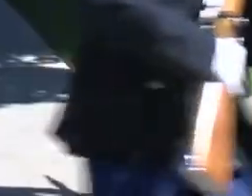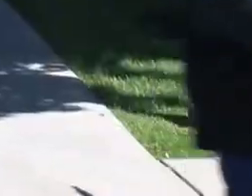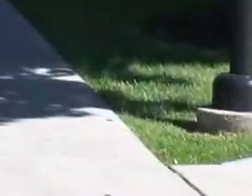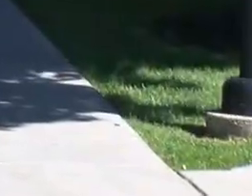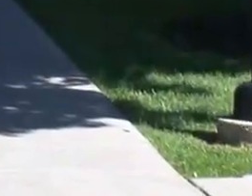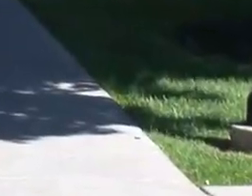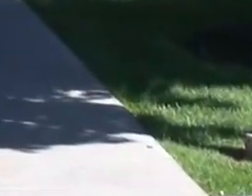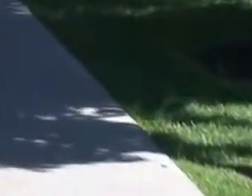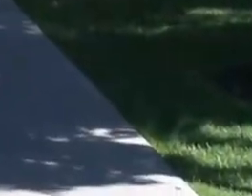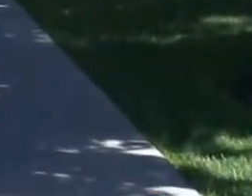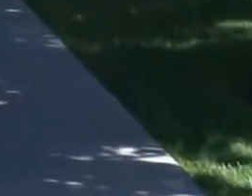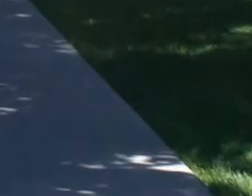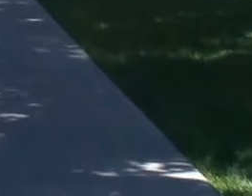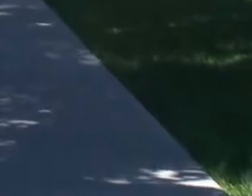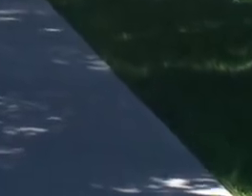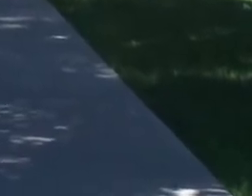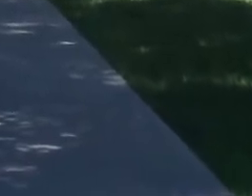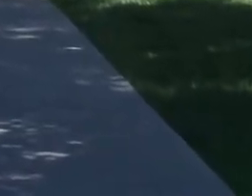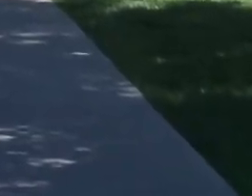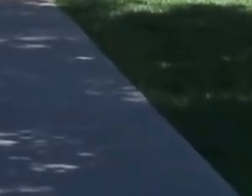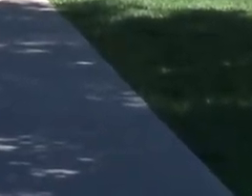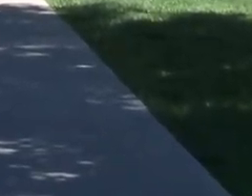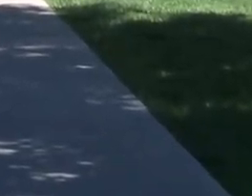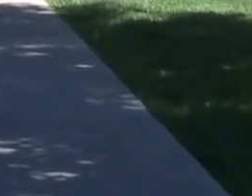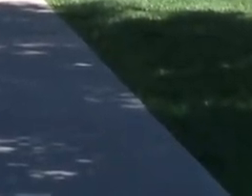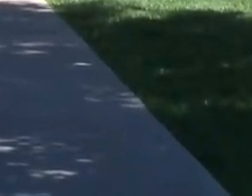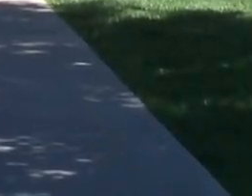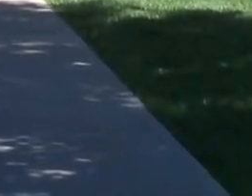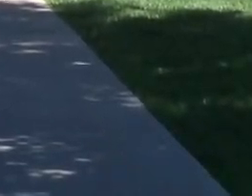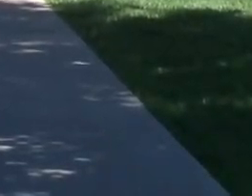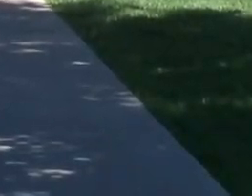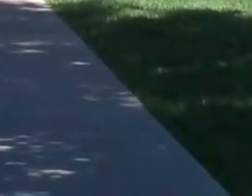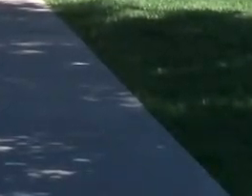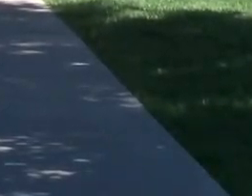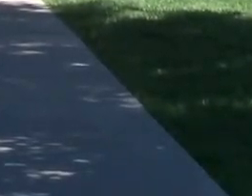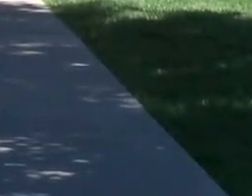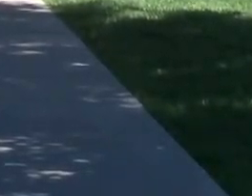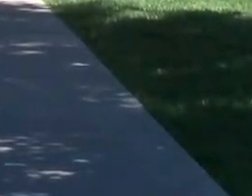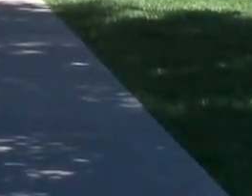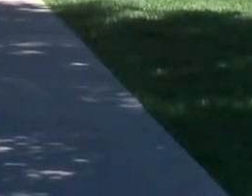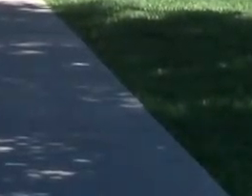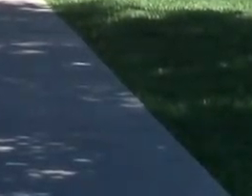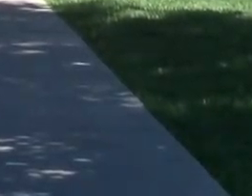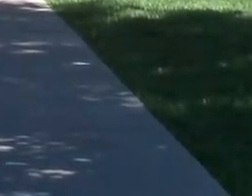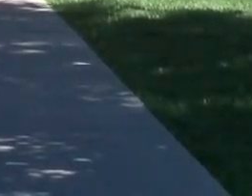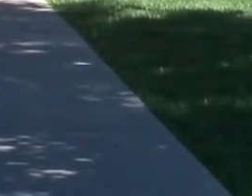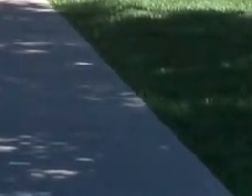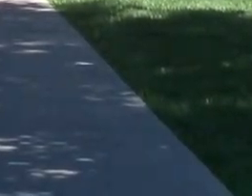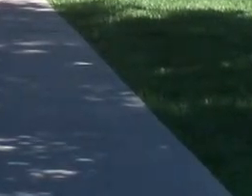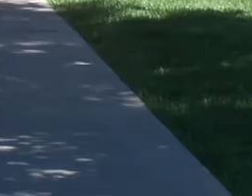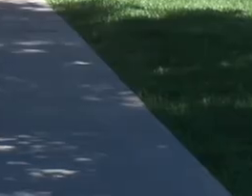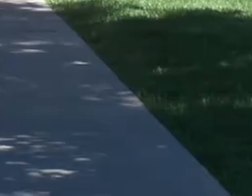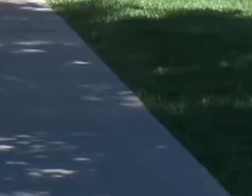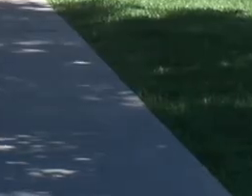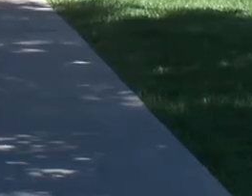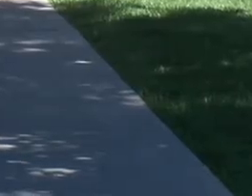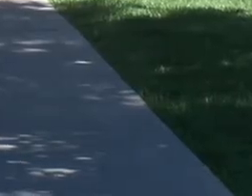cellular phones and refrain from using any recording devices. Today's program will begin shortly. Thank you.